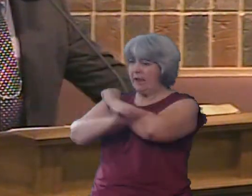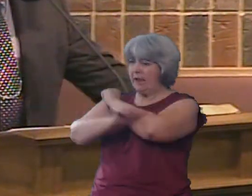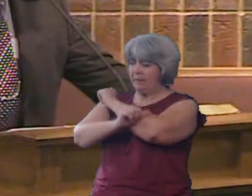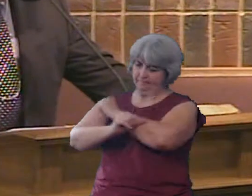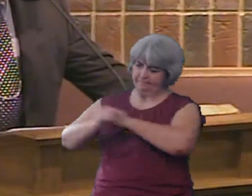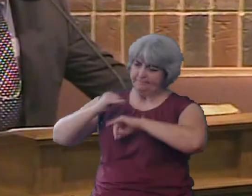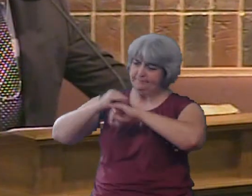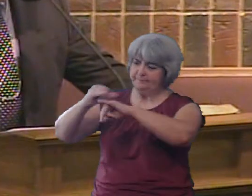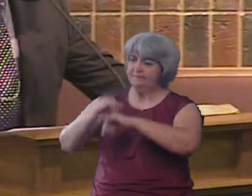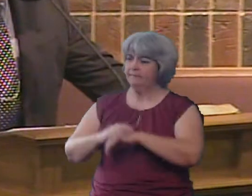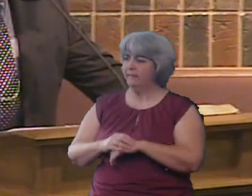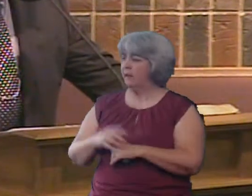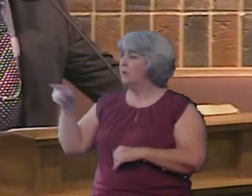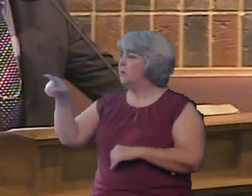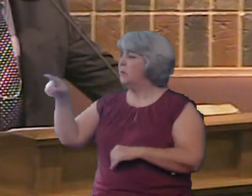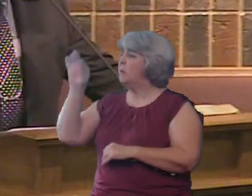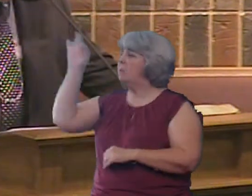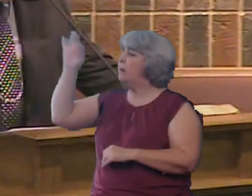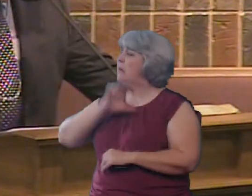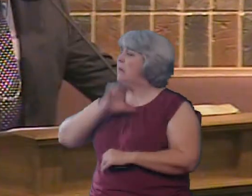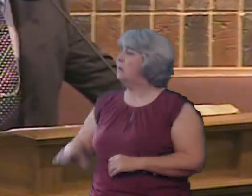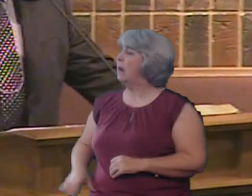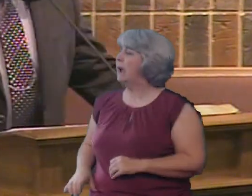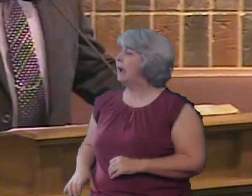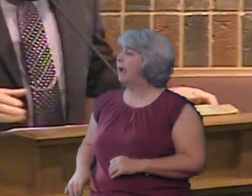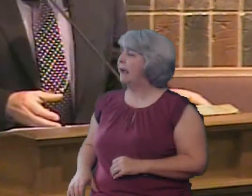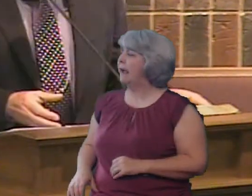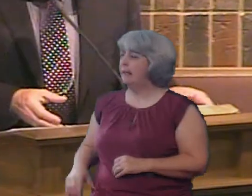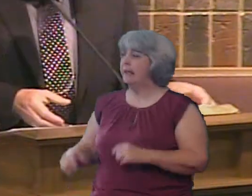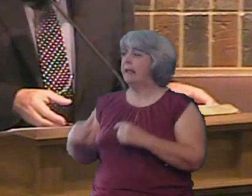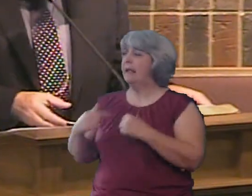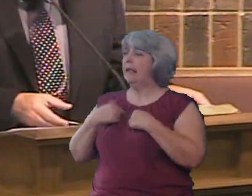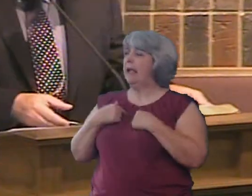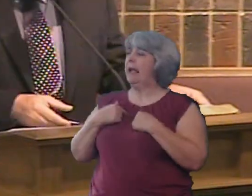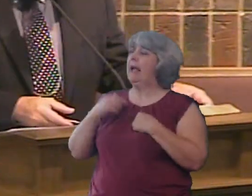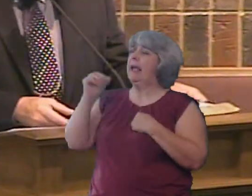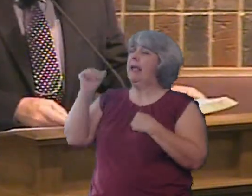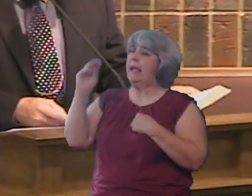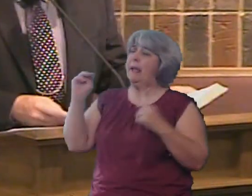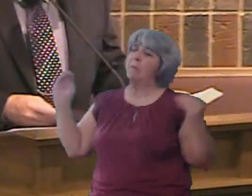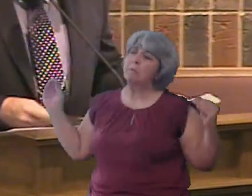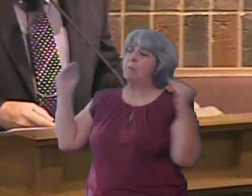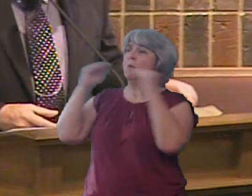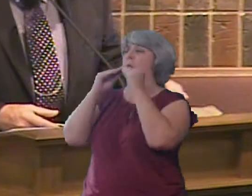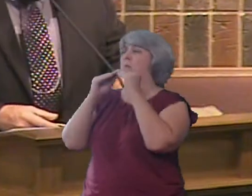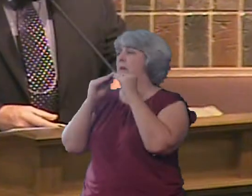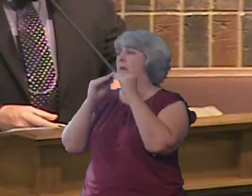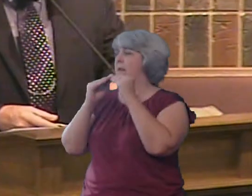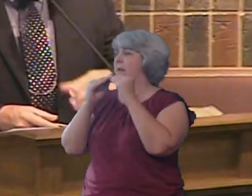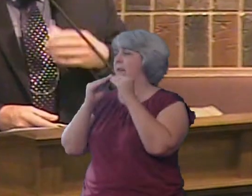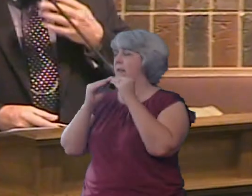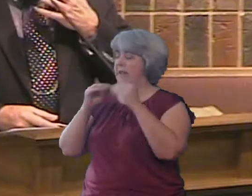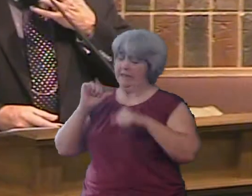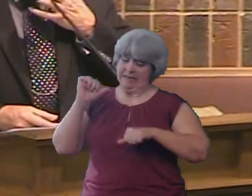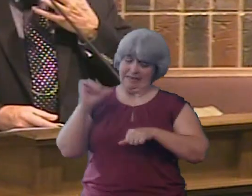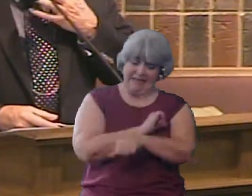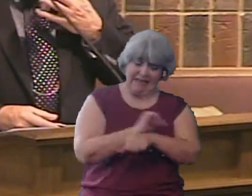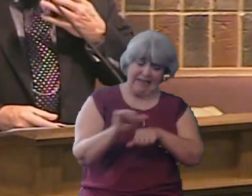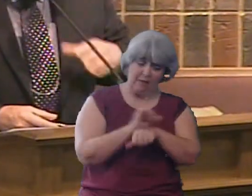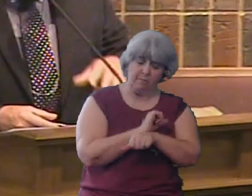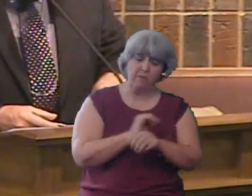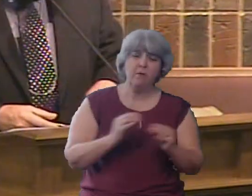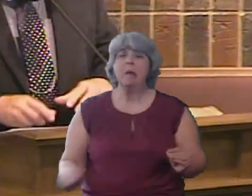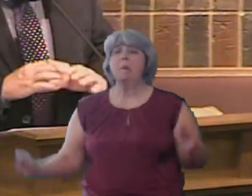of Christ? I speak as a fool. I am more. In labors more abundant.